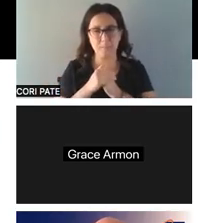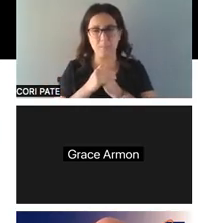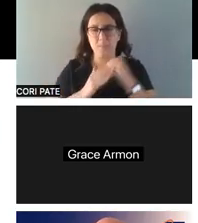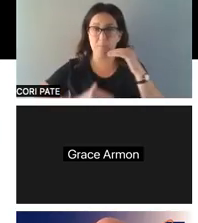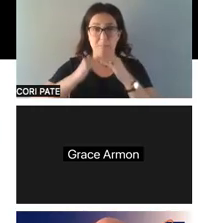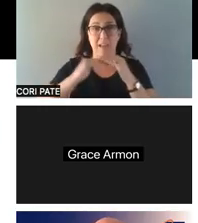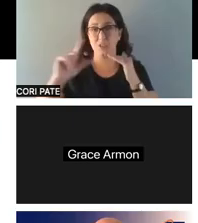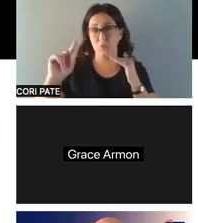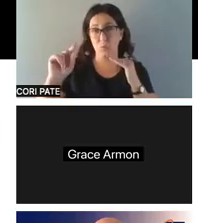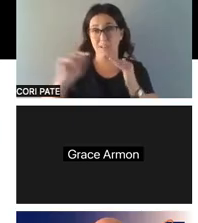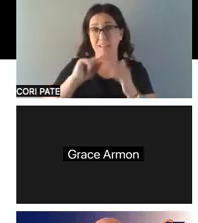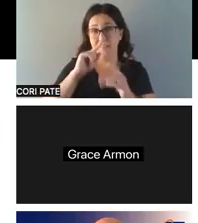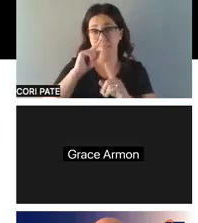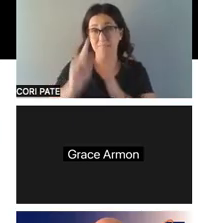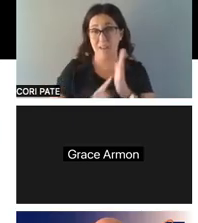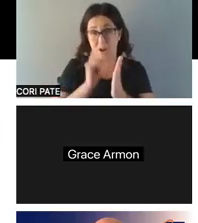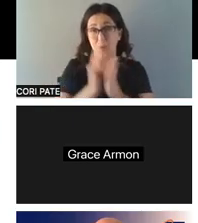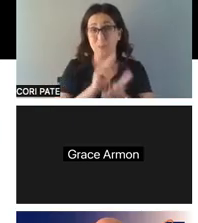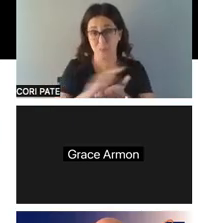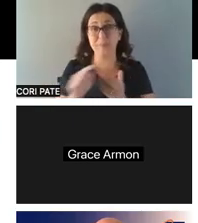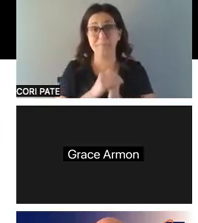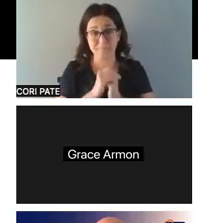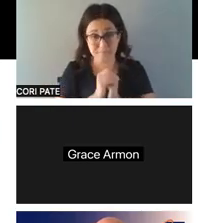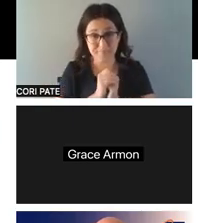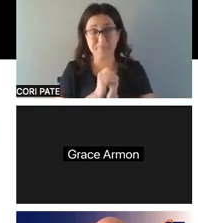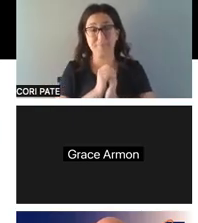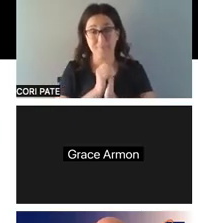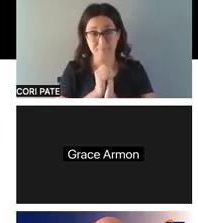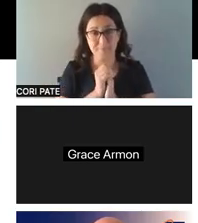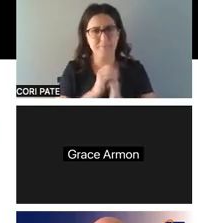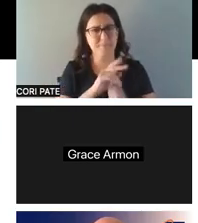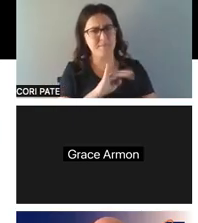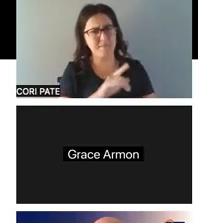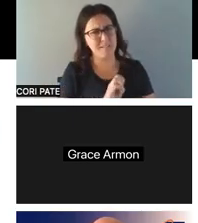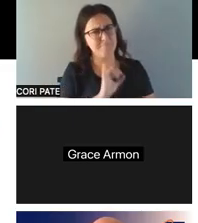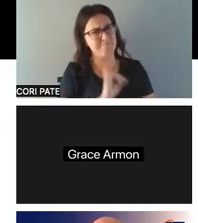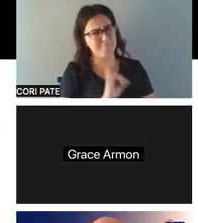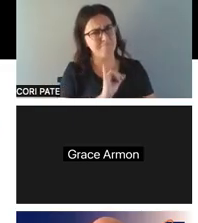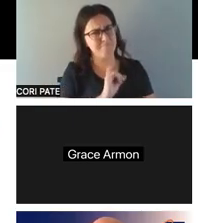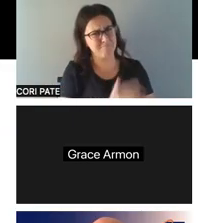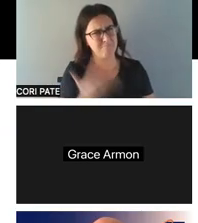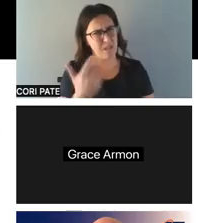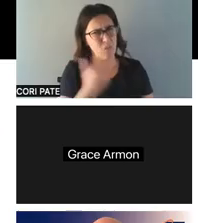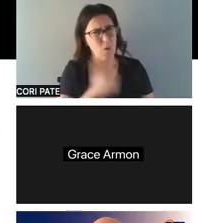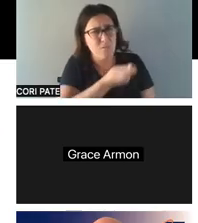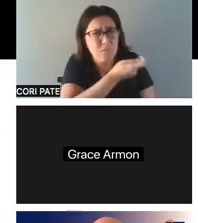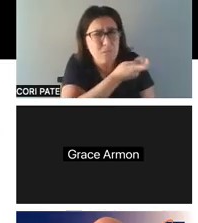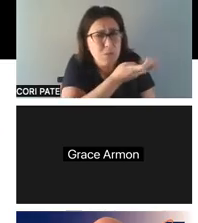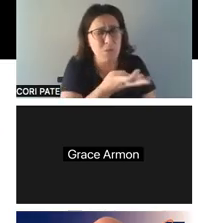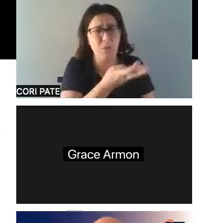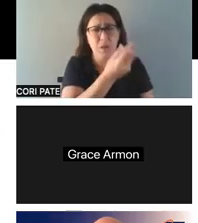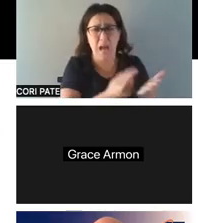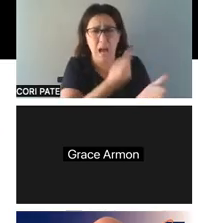20 hours a week. So he went from very few hours, 1 day a week,